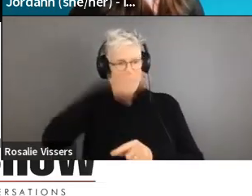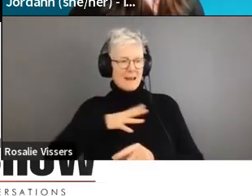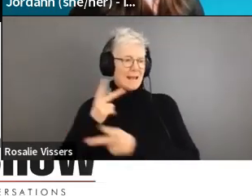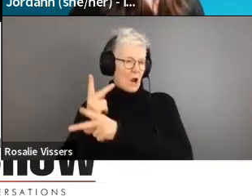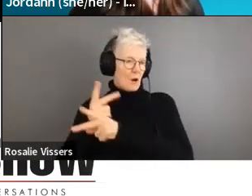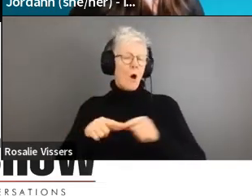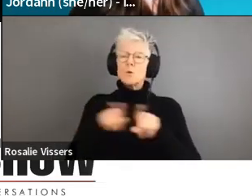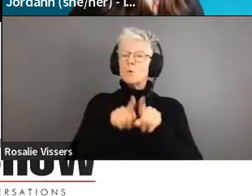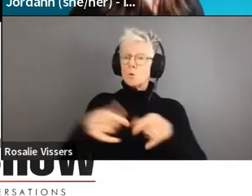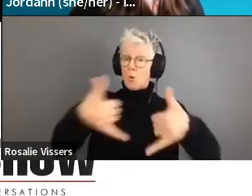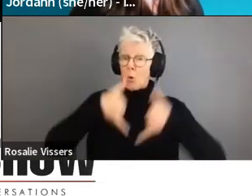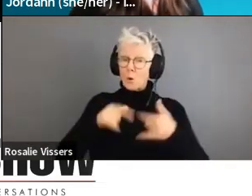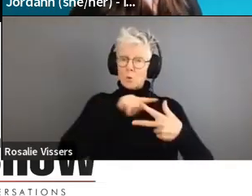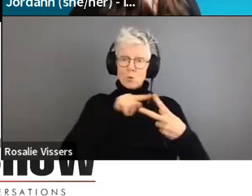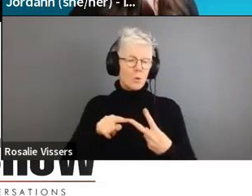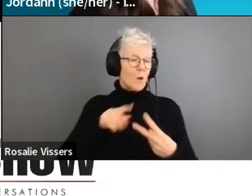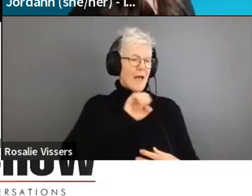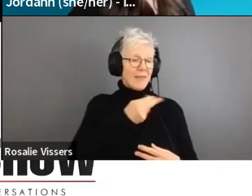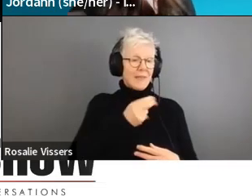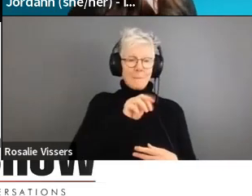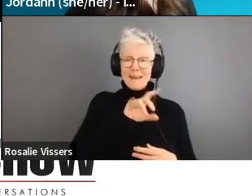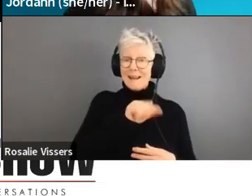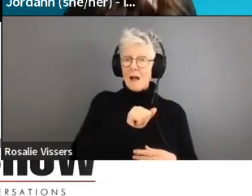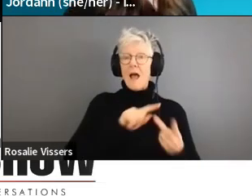the Canadian Ethnic Media Association and has been a